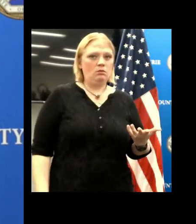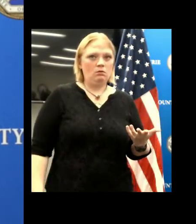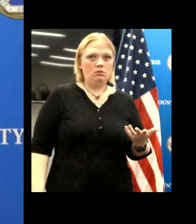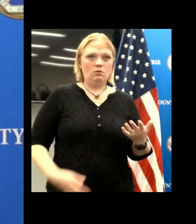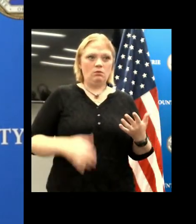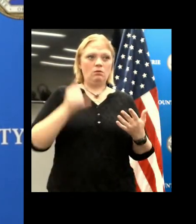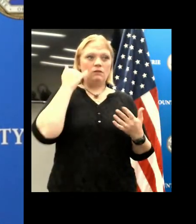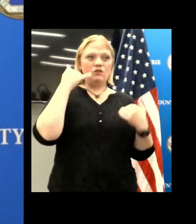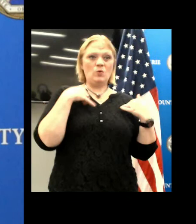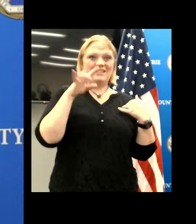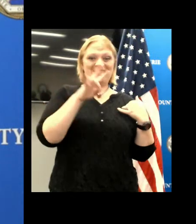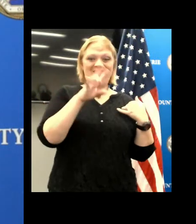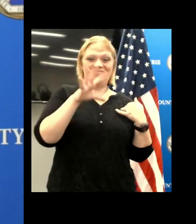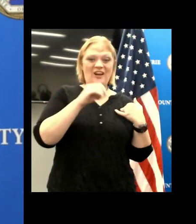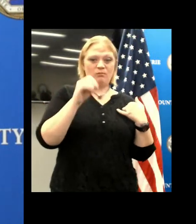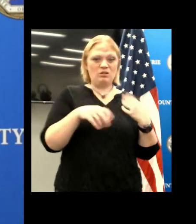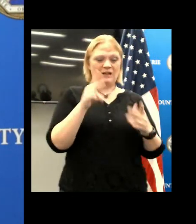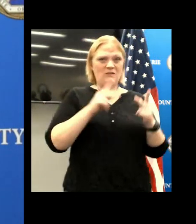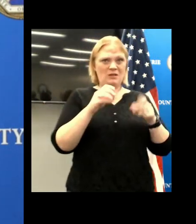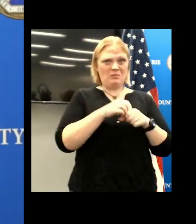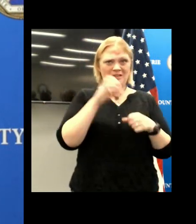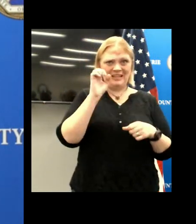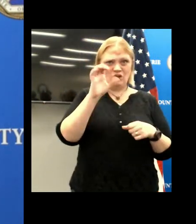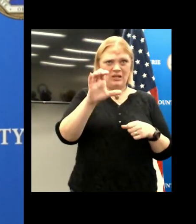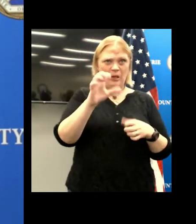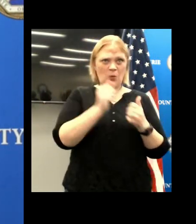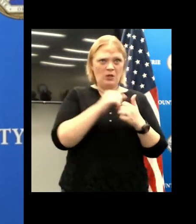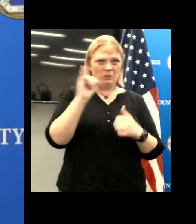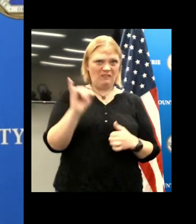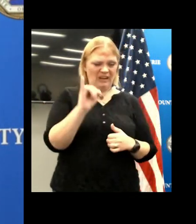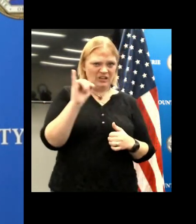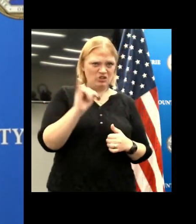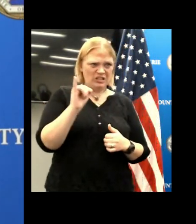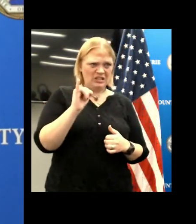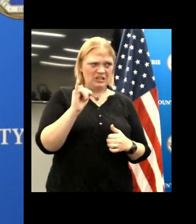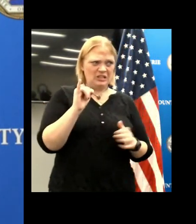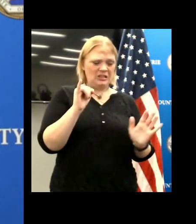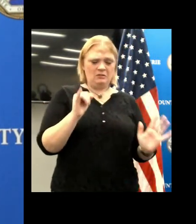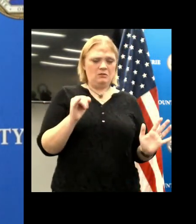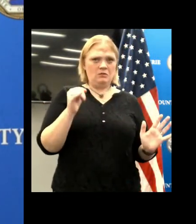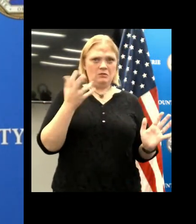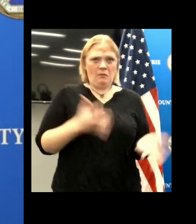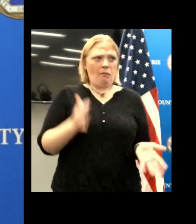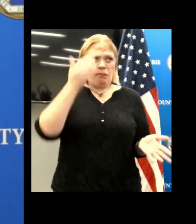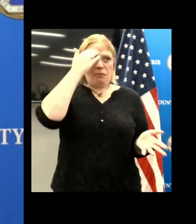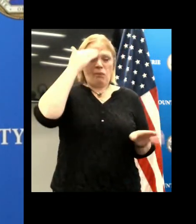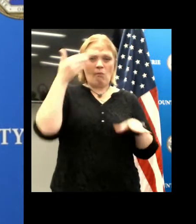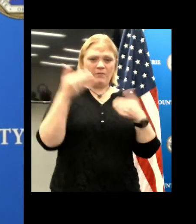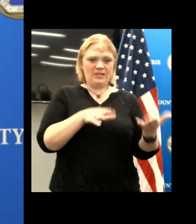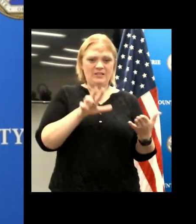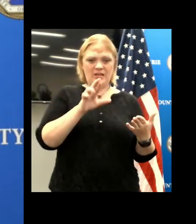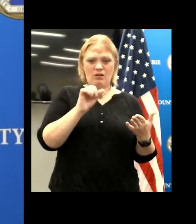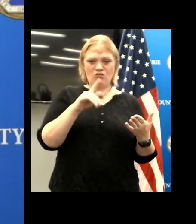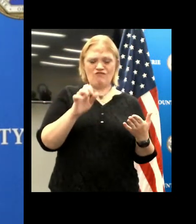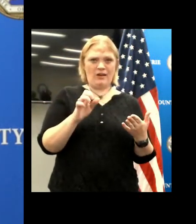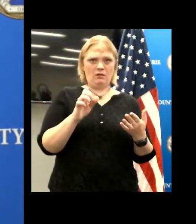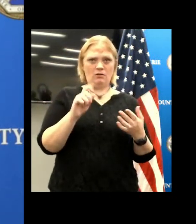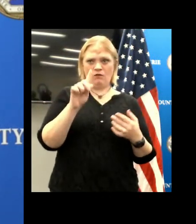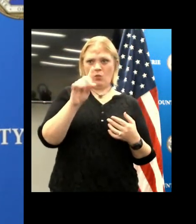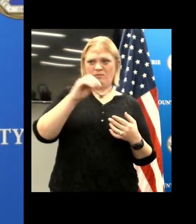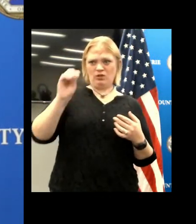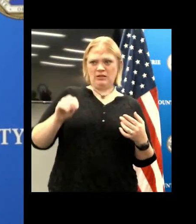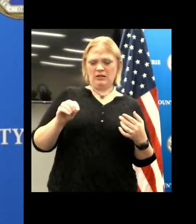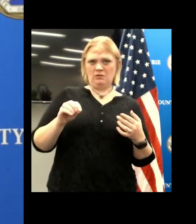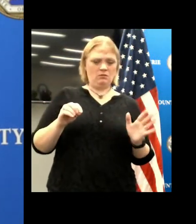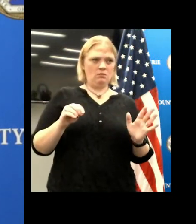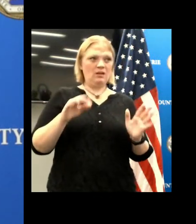if you had 75% of the people in Erie County infected, we know just in a death rate alone of just 1%, I mean,